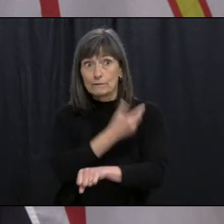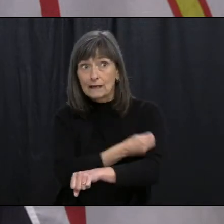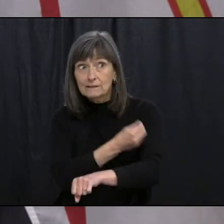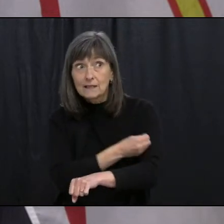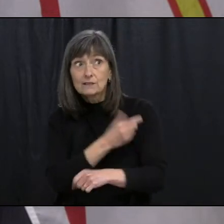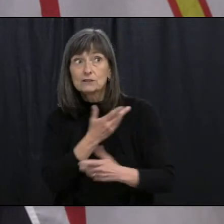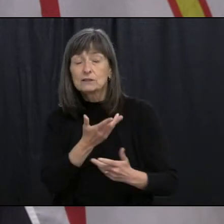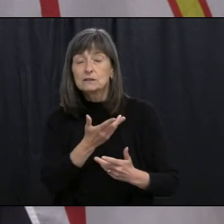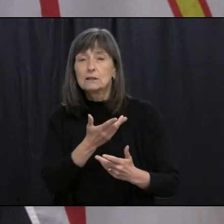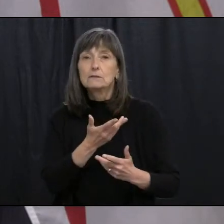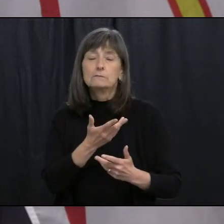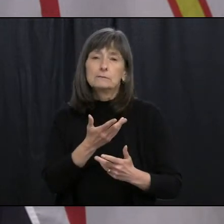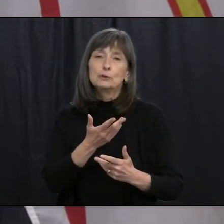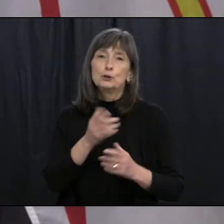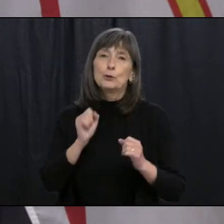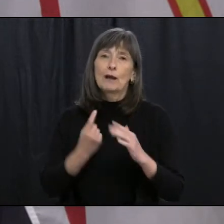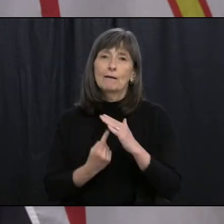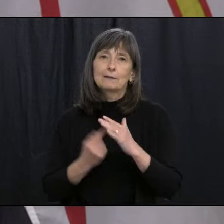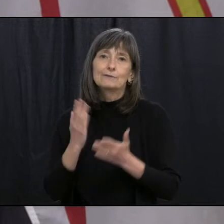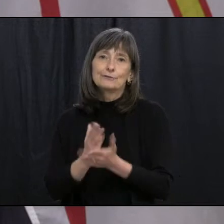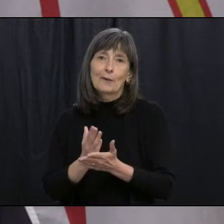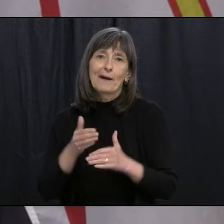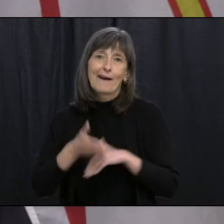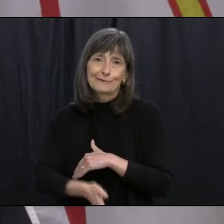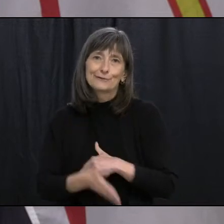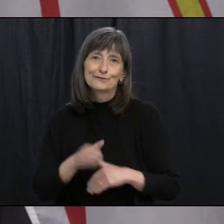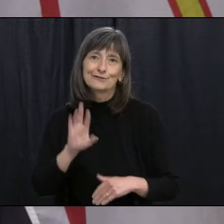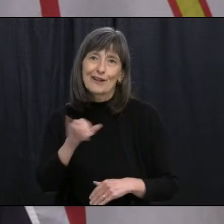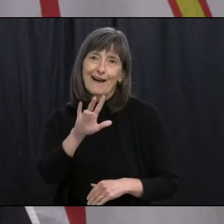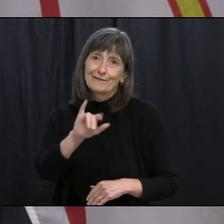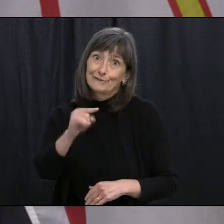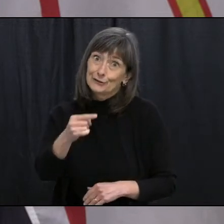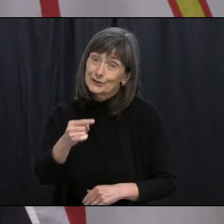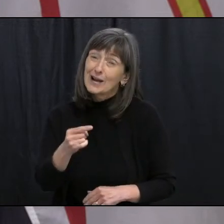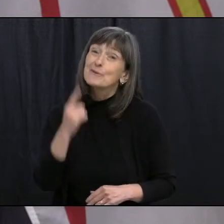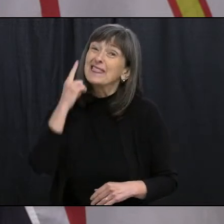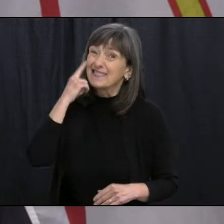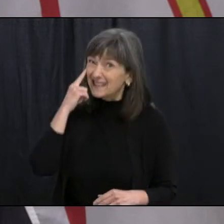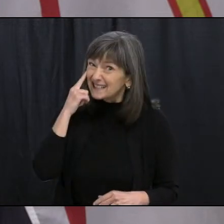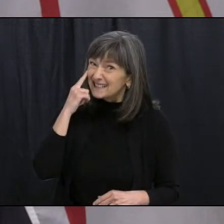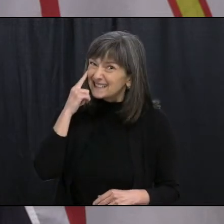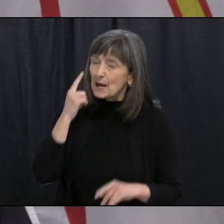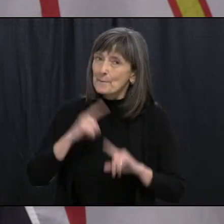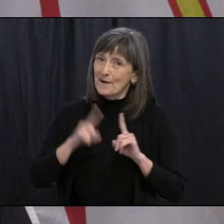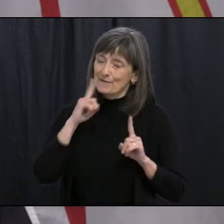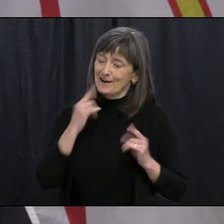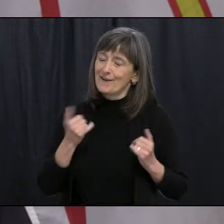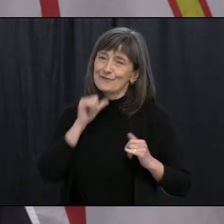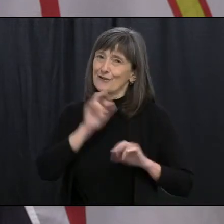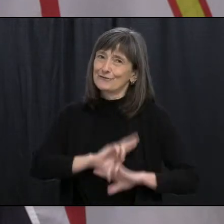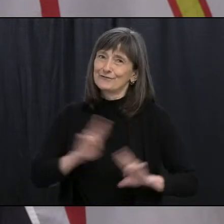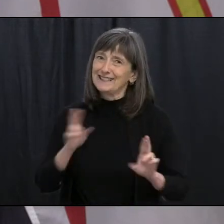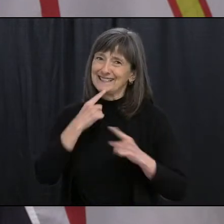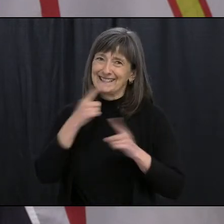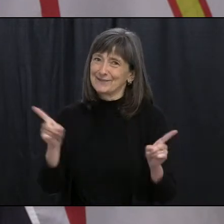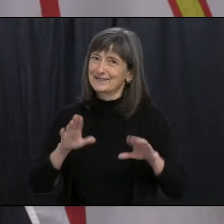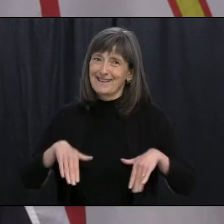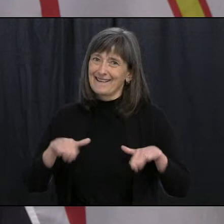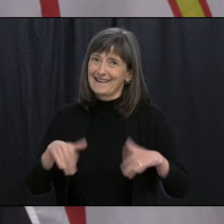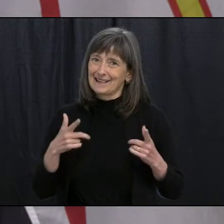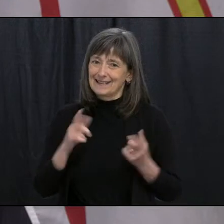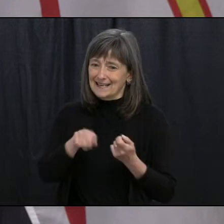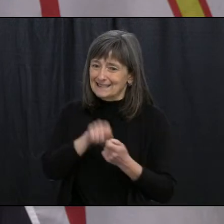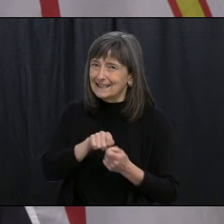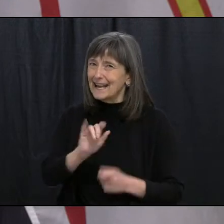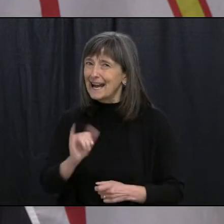they would be able to leave their isolation. However, it is going to require a little bit of time for us to work through how that exactly